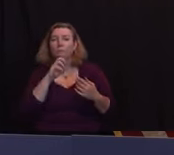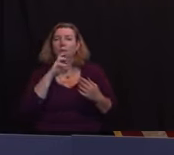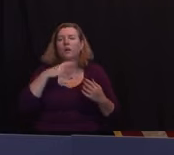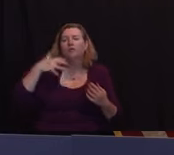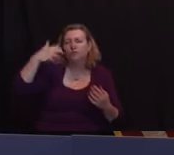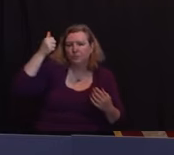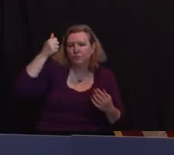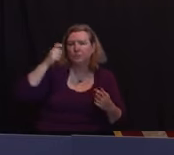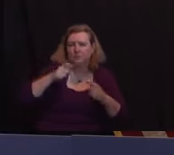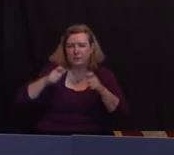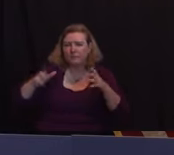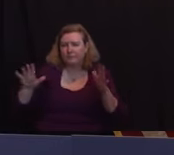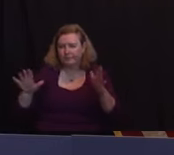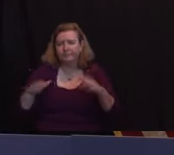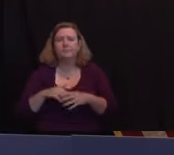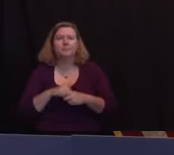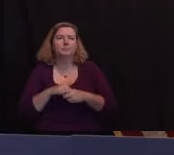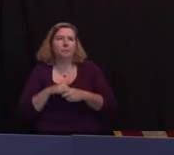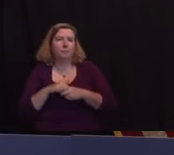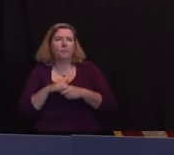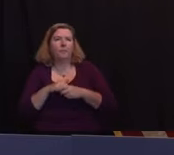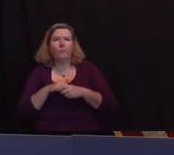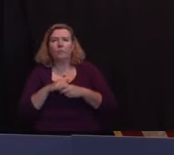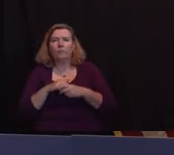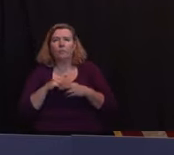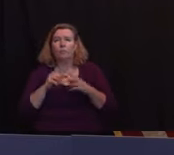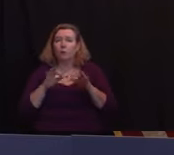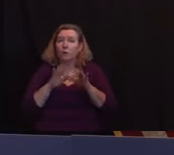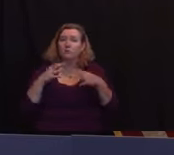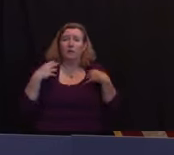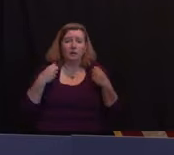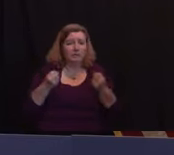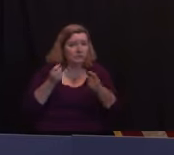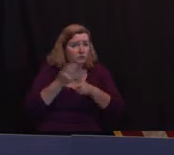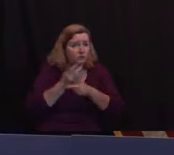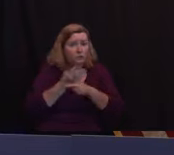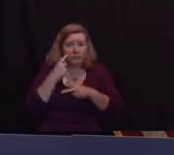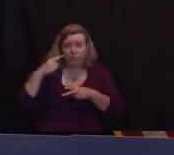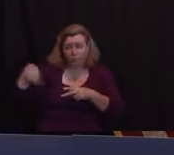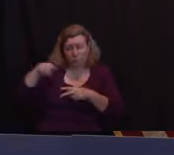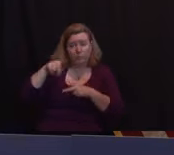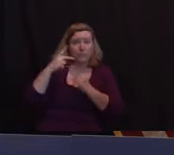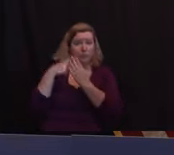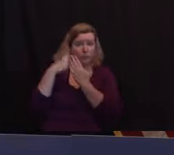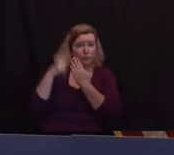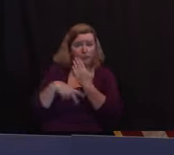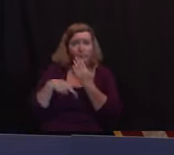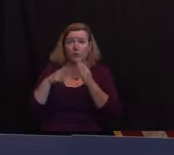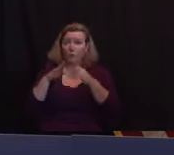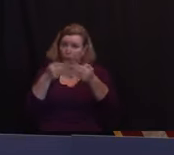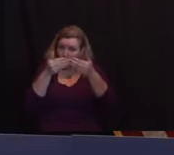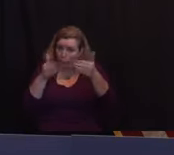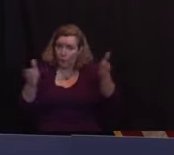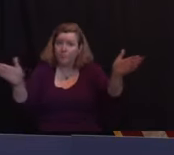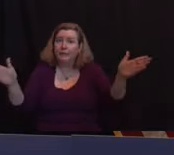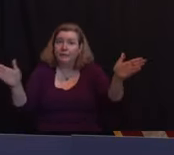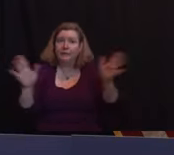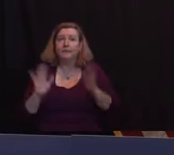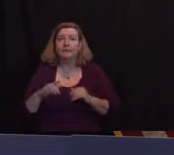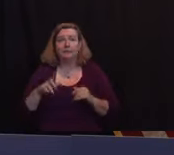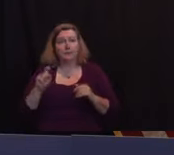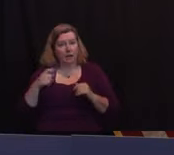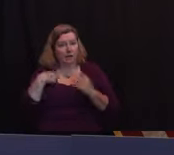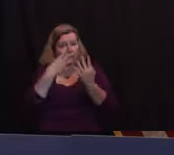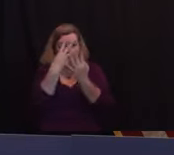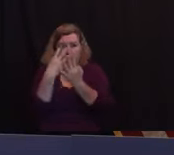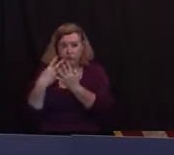guidance covers important health precautions that must be taken for these programs to reopen, such as screening, proper cleaning